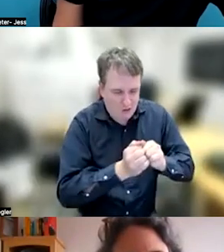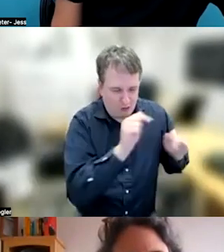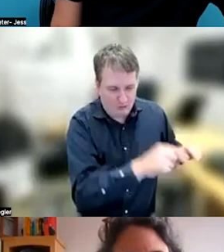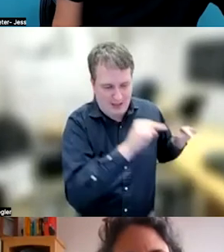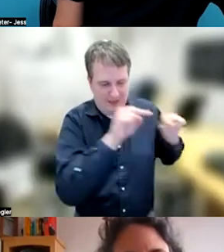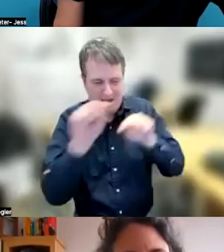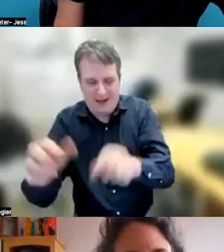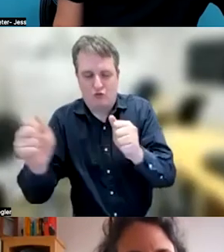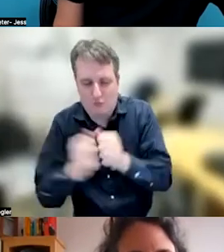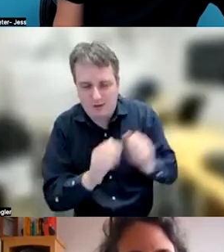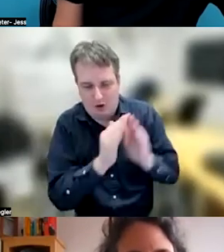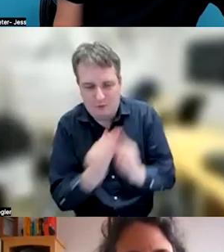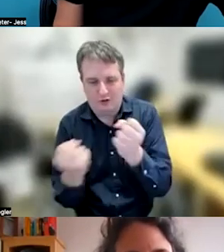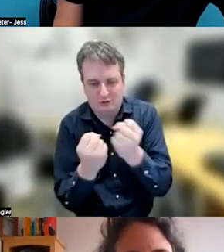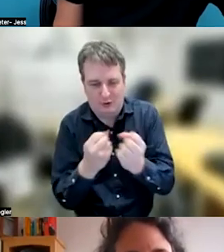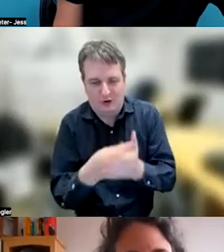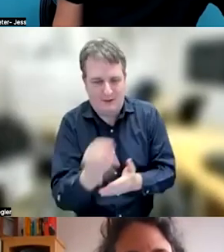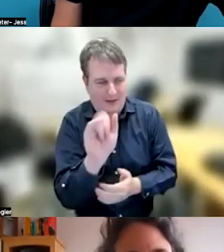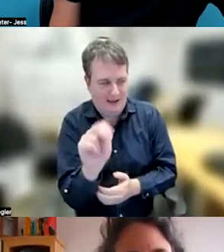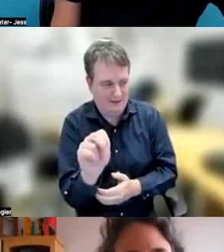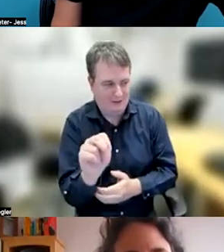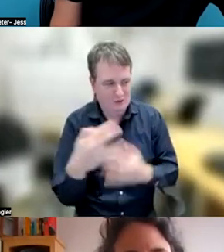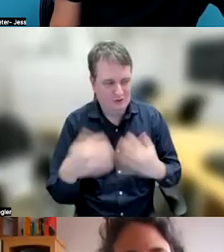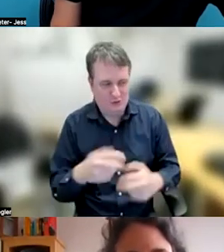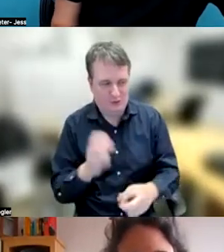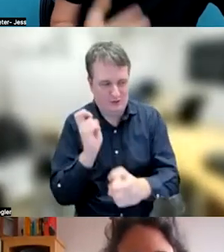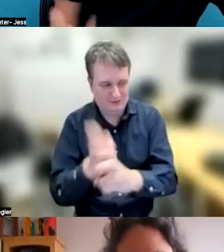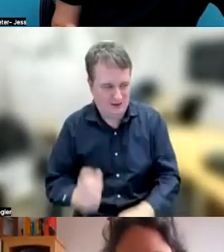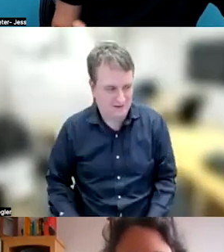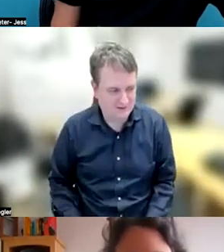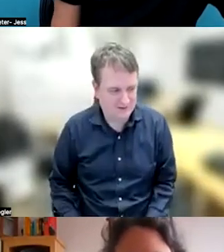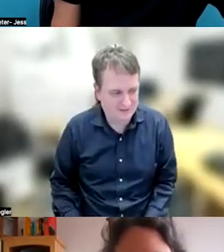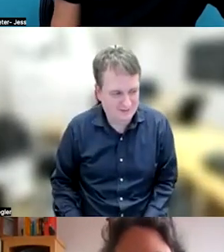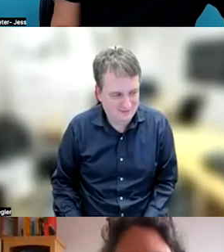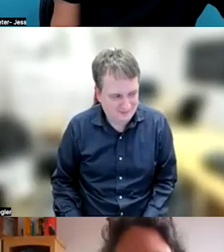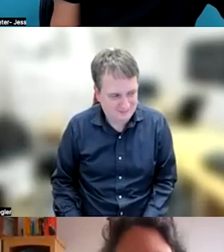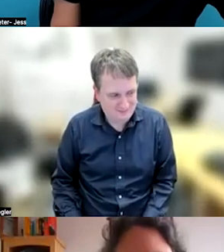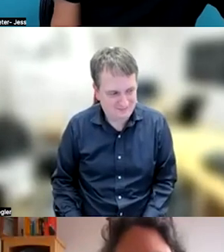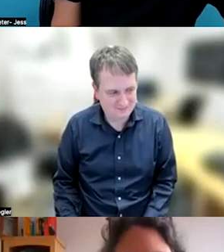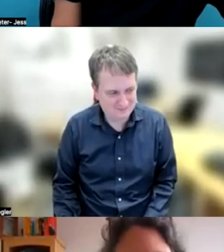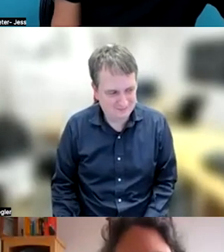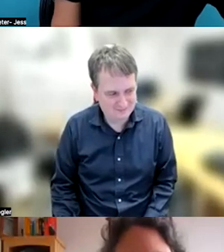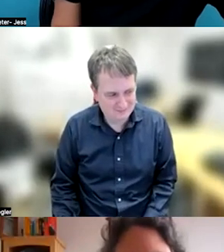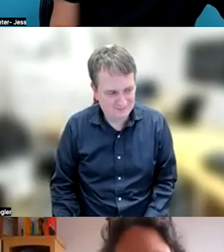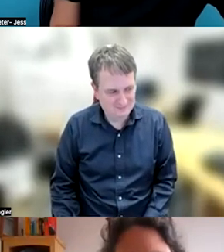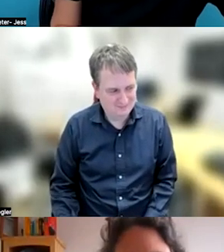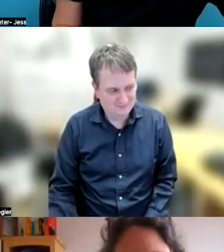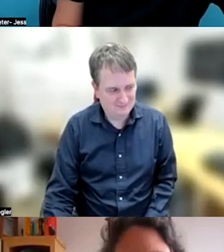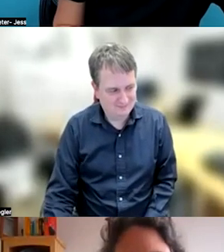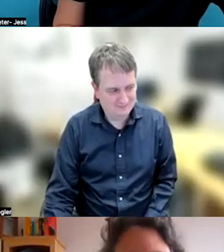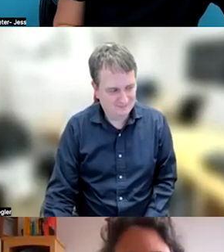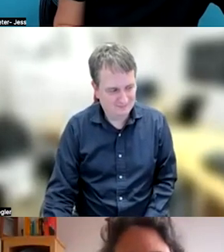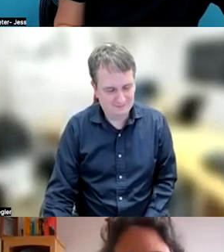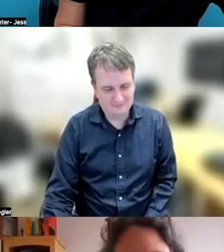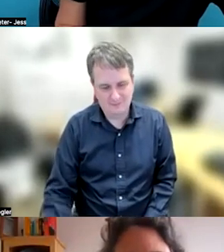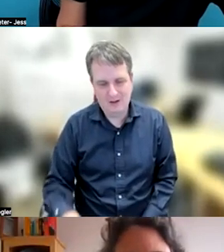before. So how can we communicate that and get, again, the community's buy-in and support for that? I think that's going to